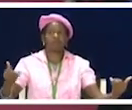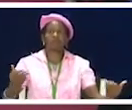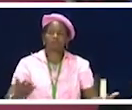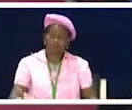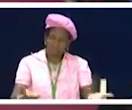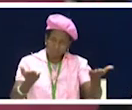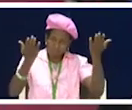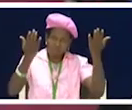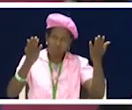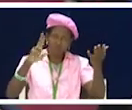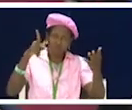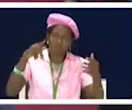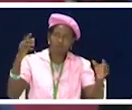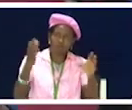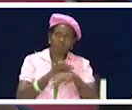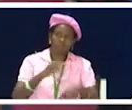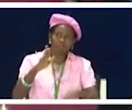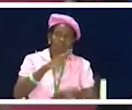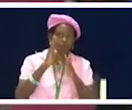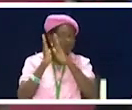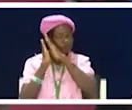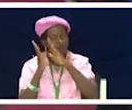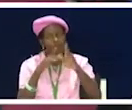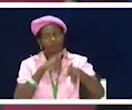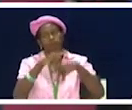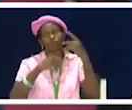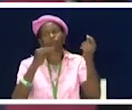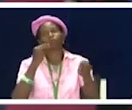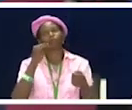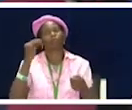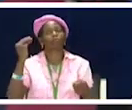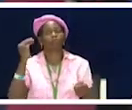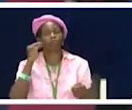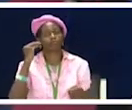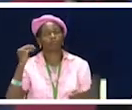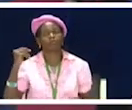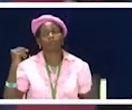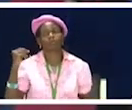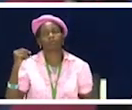stand up, take your bed, and go home.